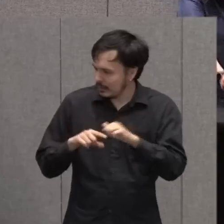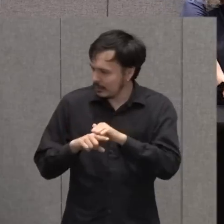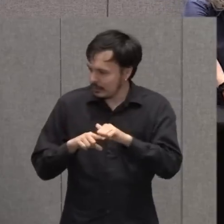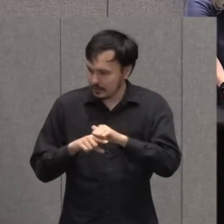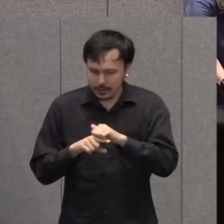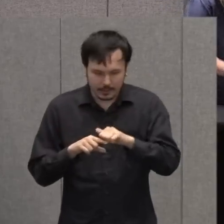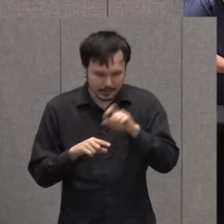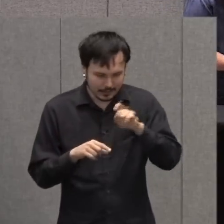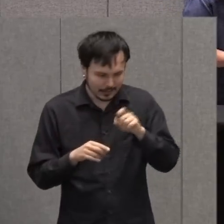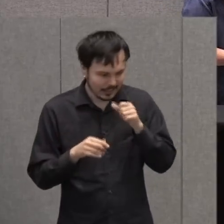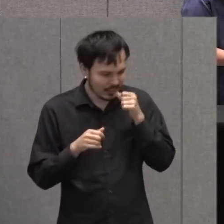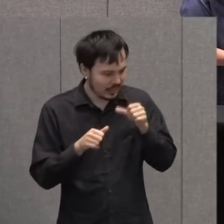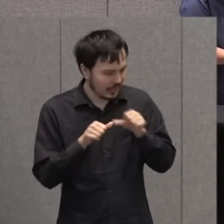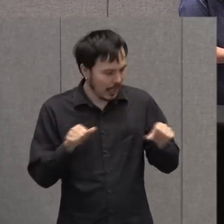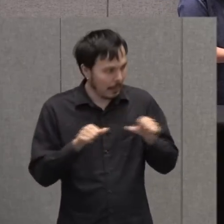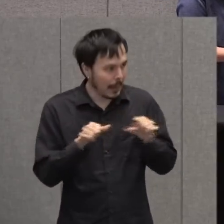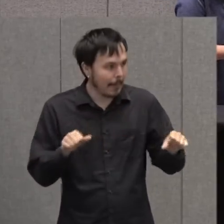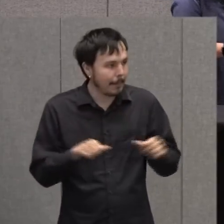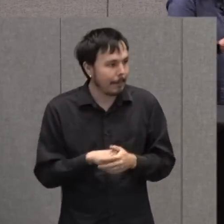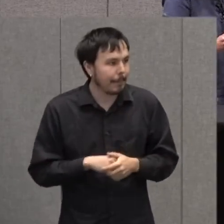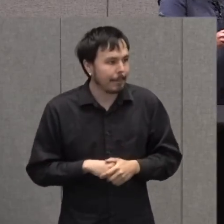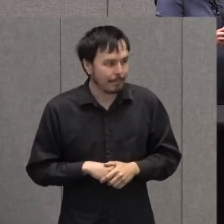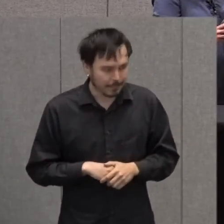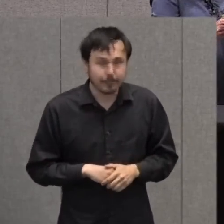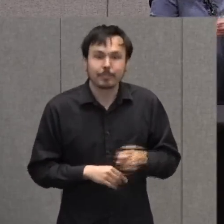754, is that what we came up with? It is